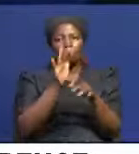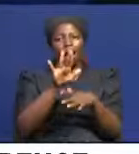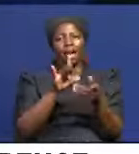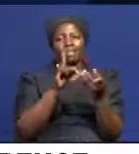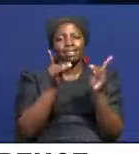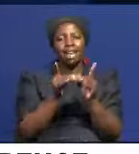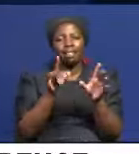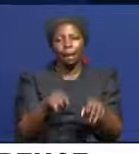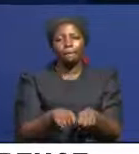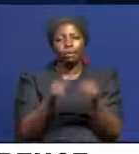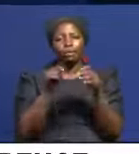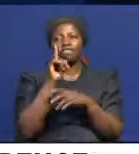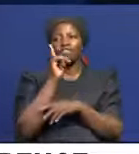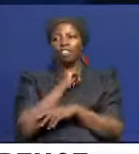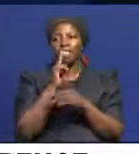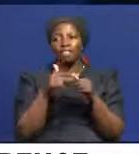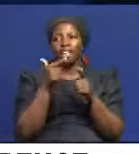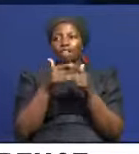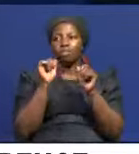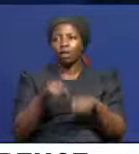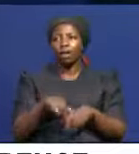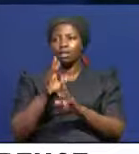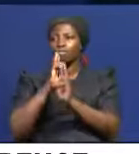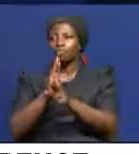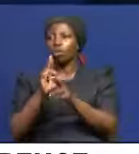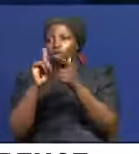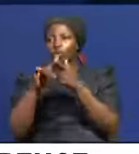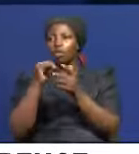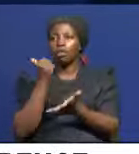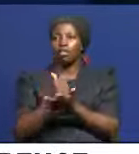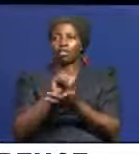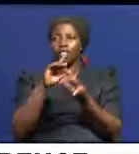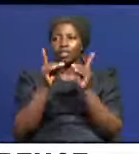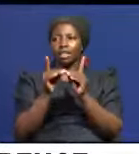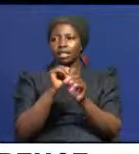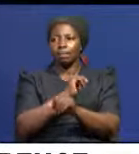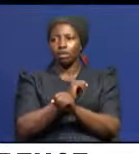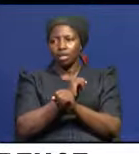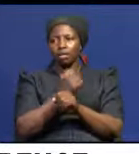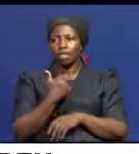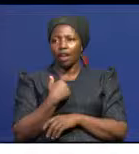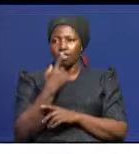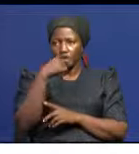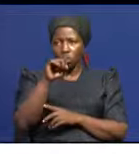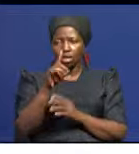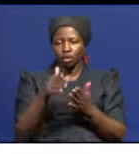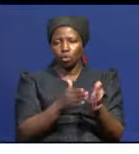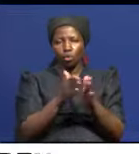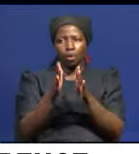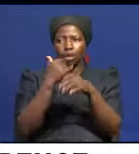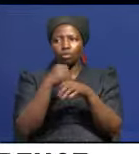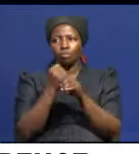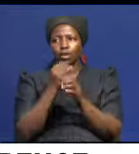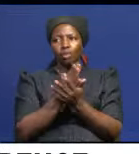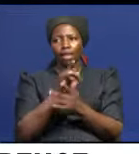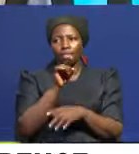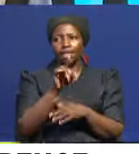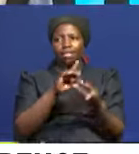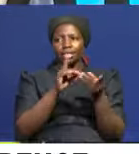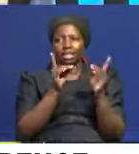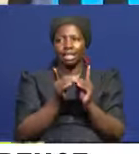been breached, you can report to the Office of the Data Protection. They have the proper infrastructure to ensure that these